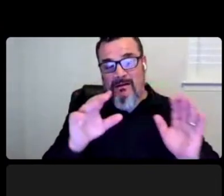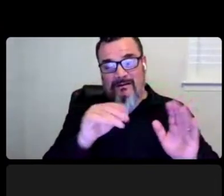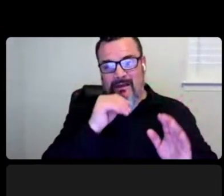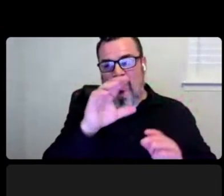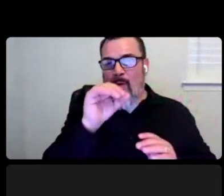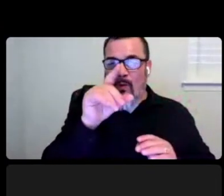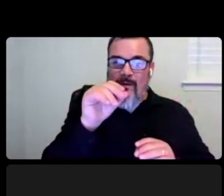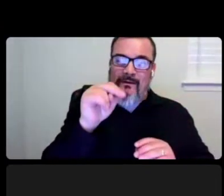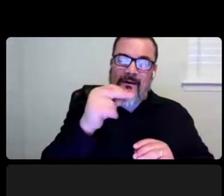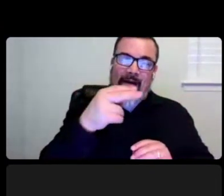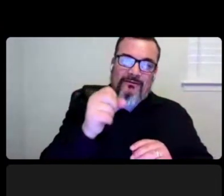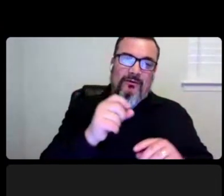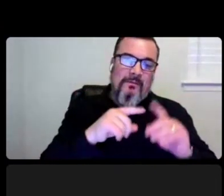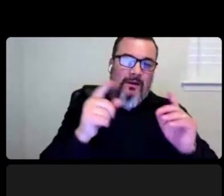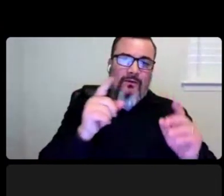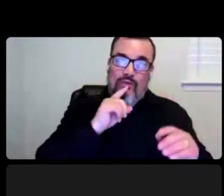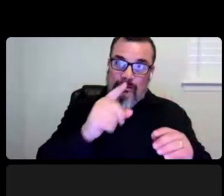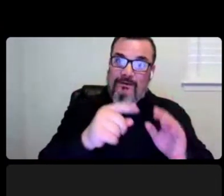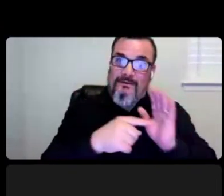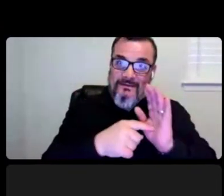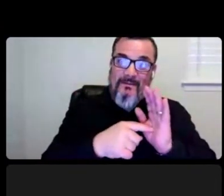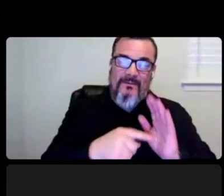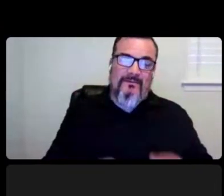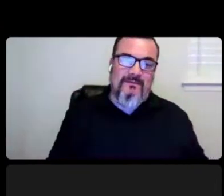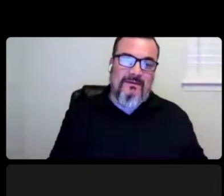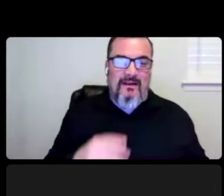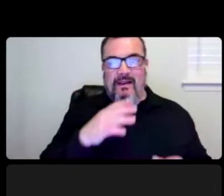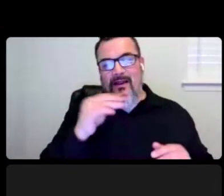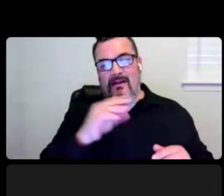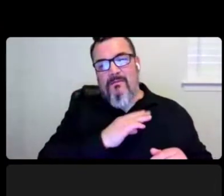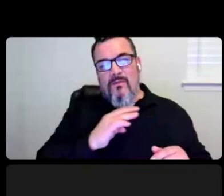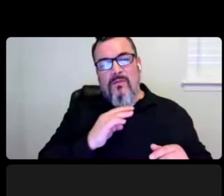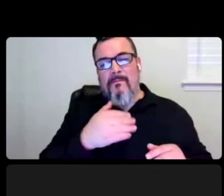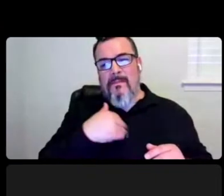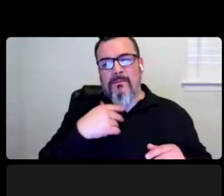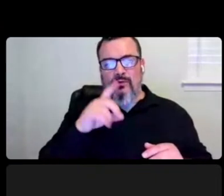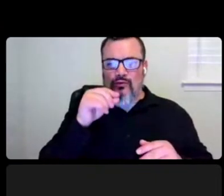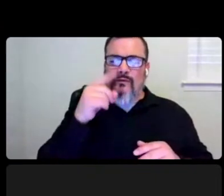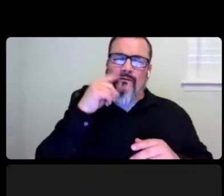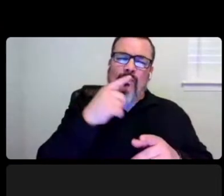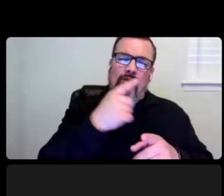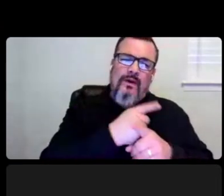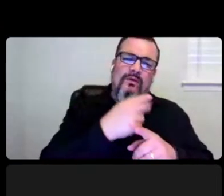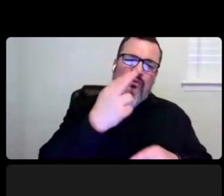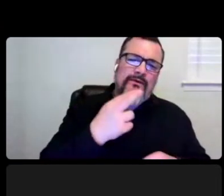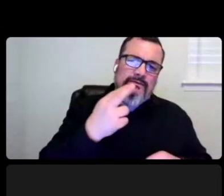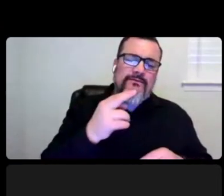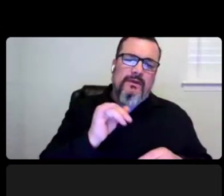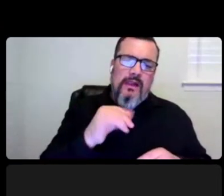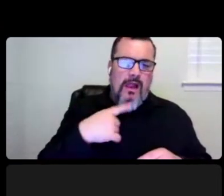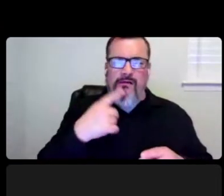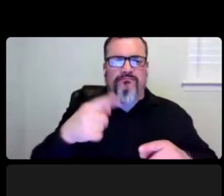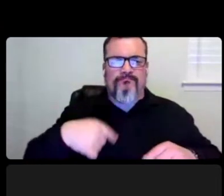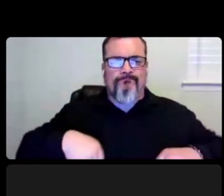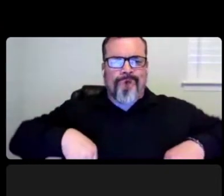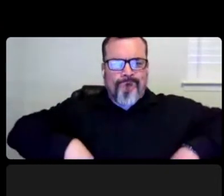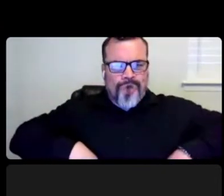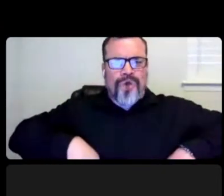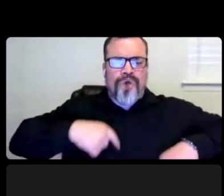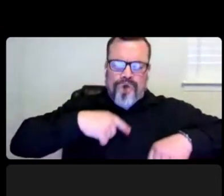High School. It's a real example. And board members do it for the right reason. Like, I'm going to get down there and be a part of the